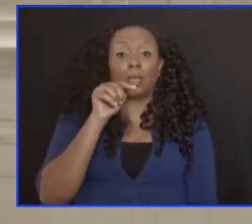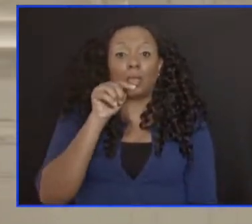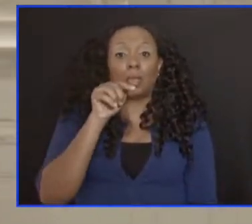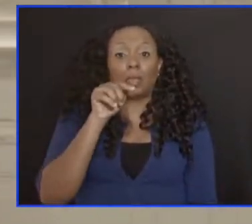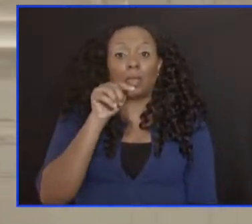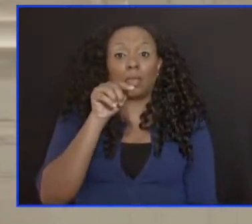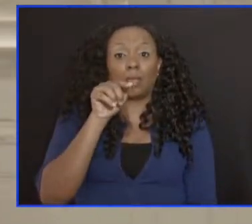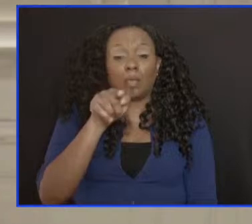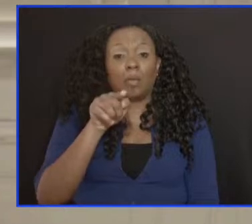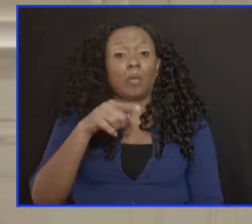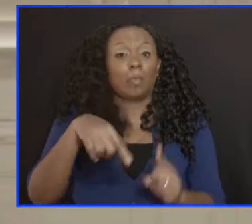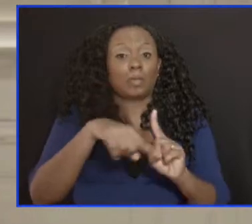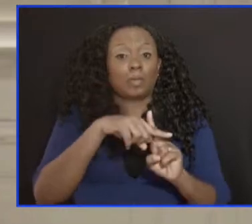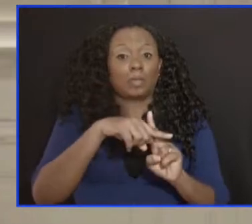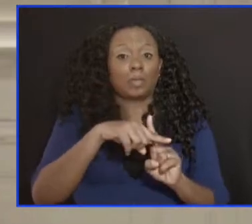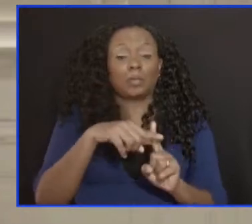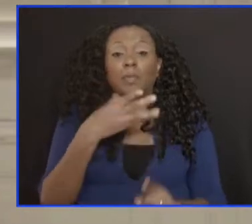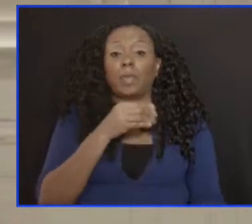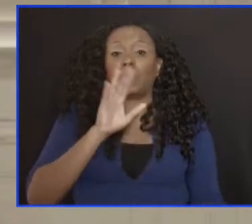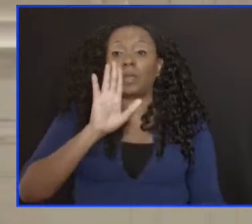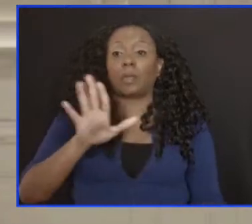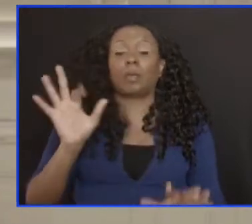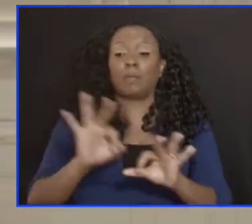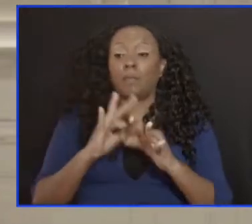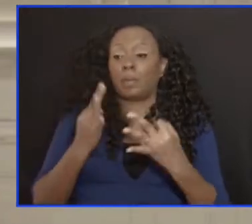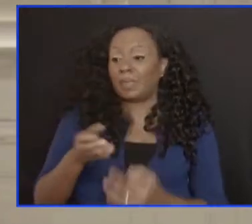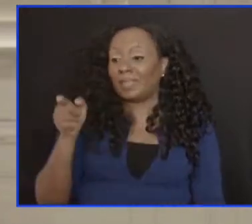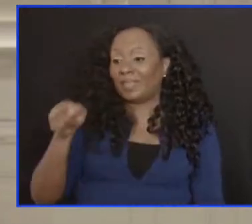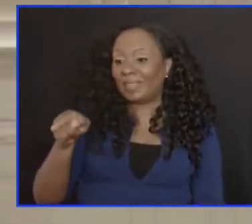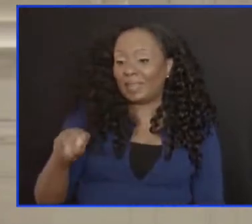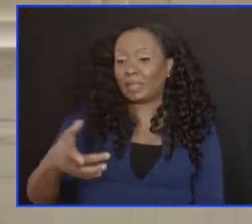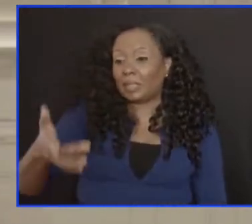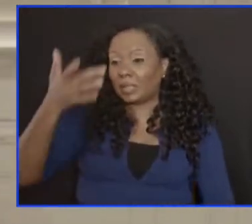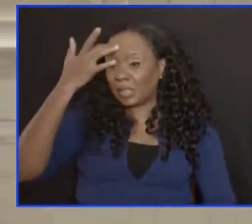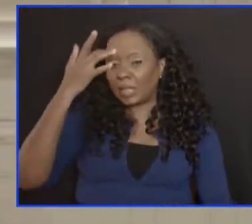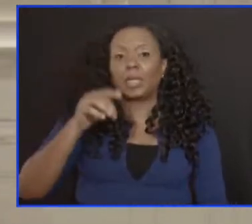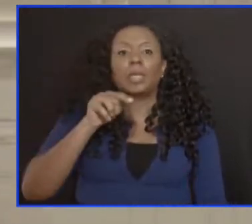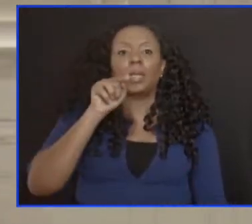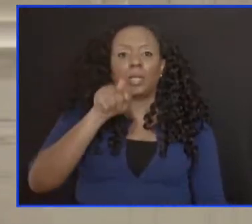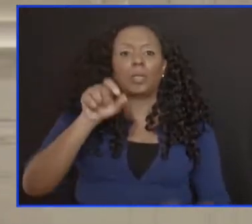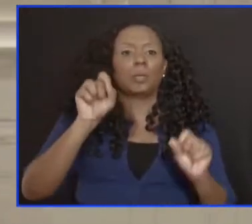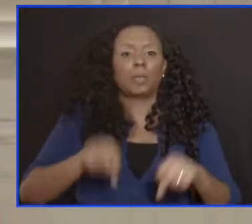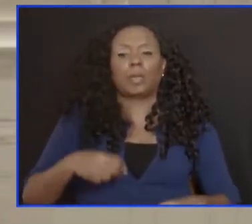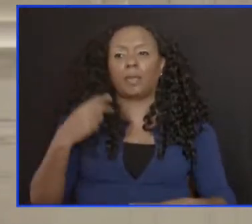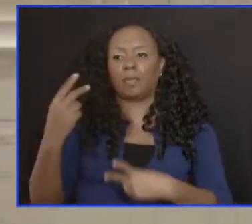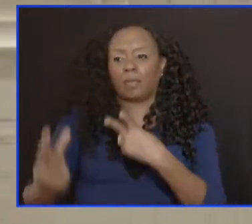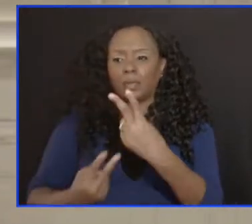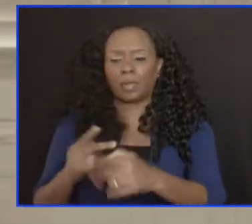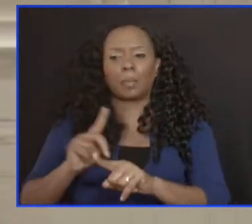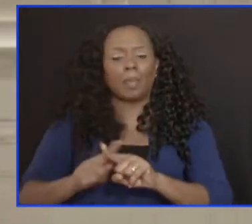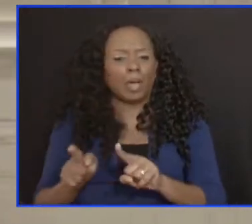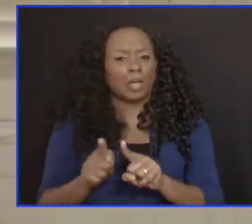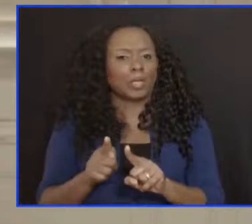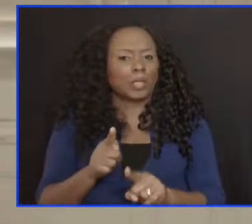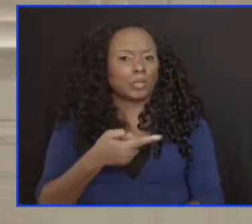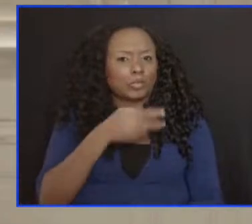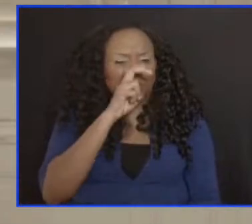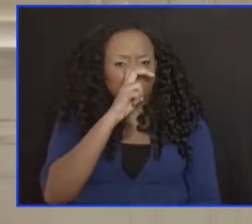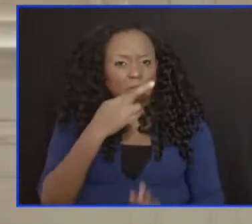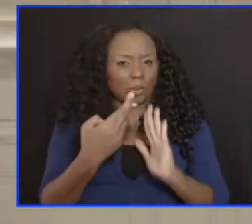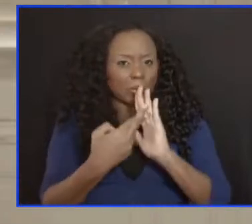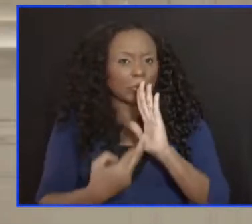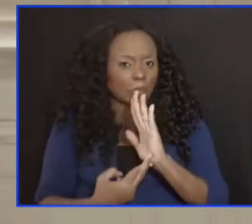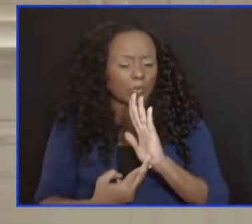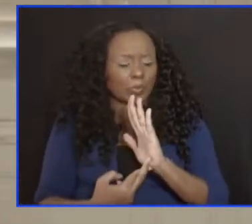at this time and you have a family member in there who's gravely ill, we're going to allow you to visit, but in a very structured fashion. You would